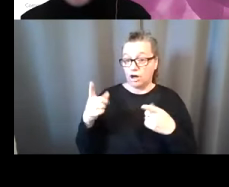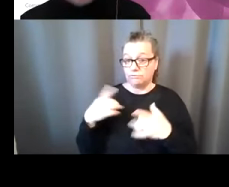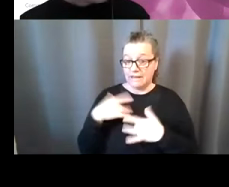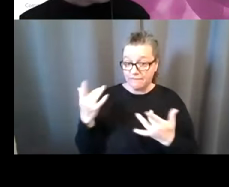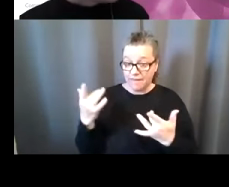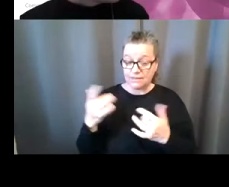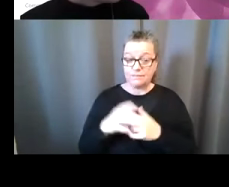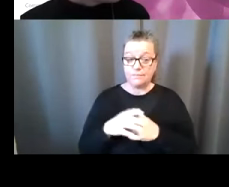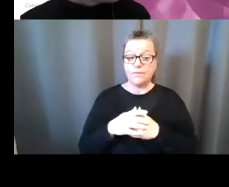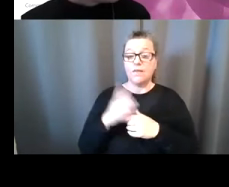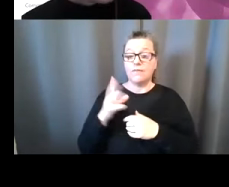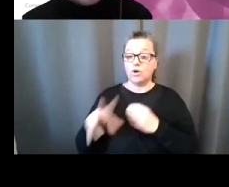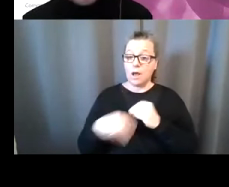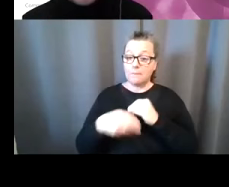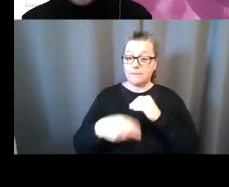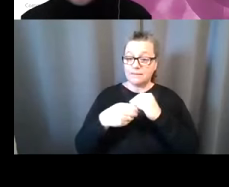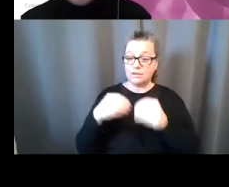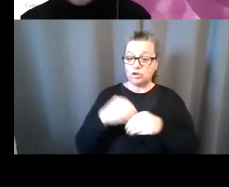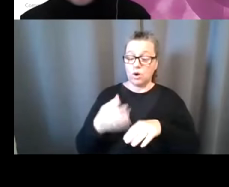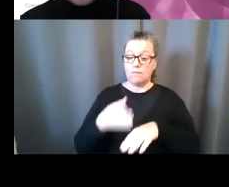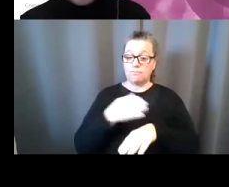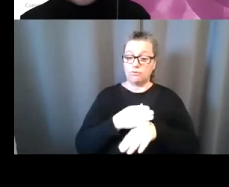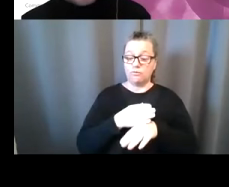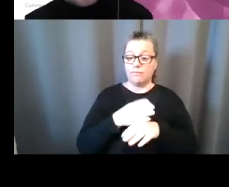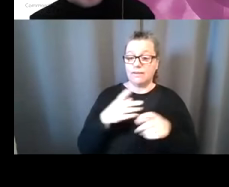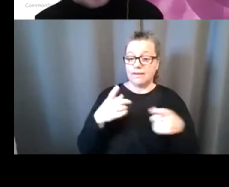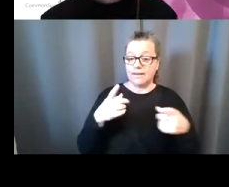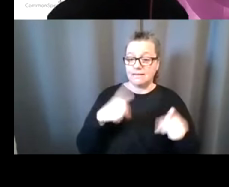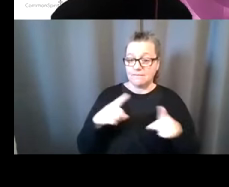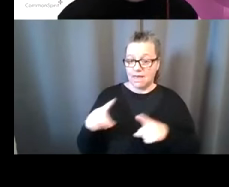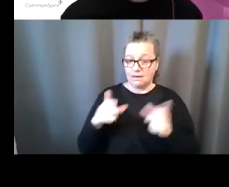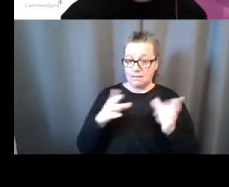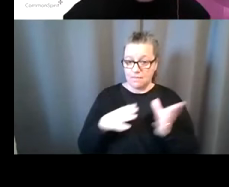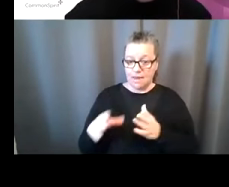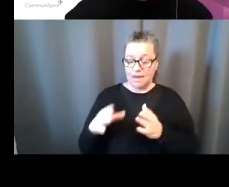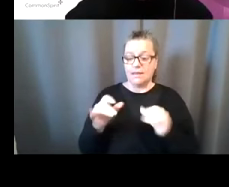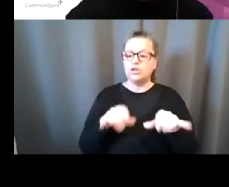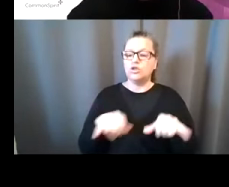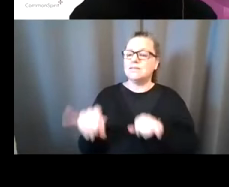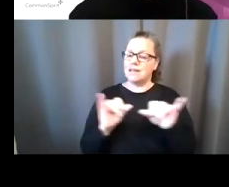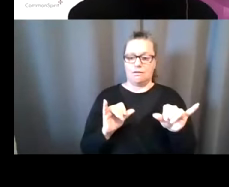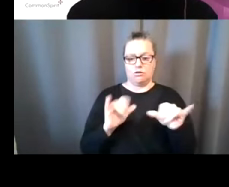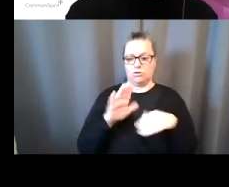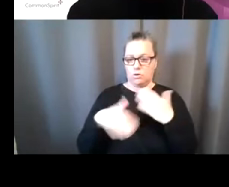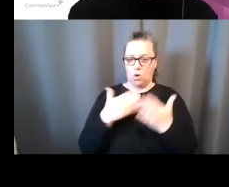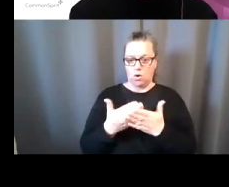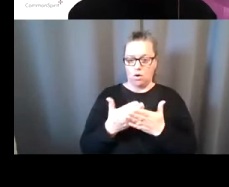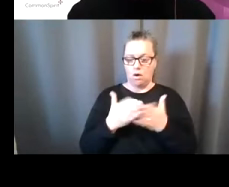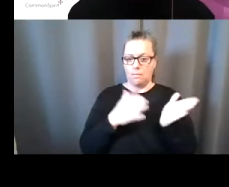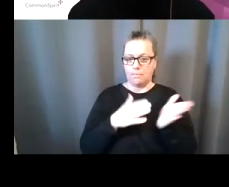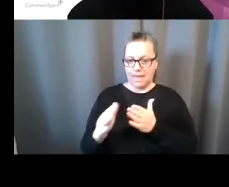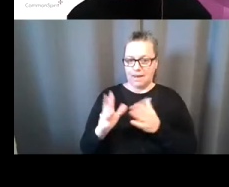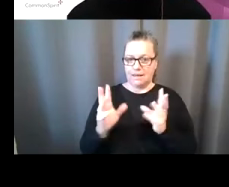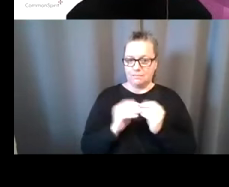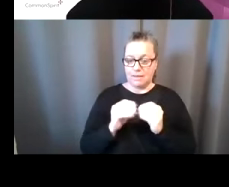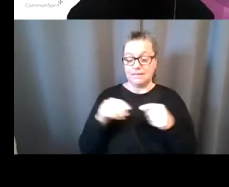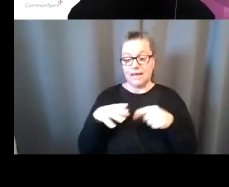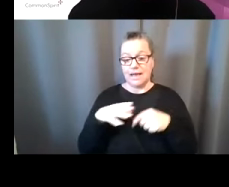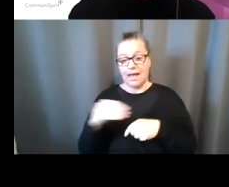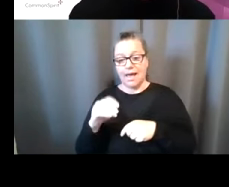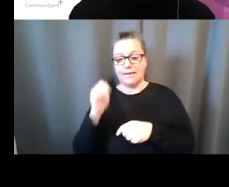pauses are now built into our improvement event planning processes by making them standard during all planning meetings, as well as daily during the